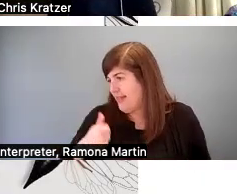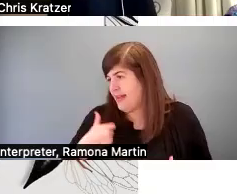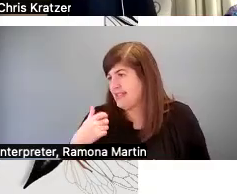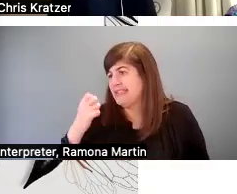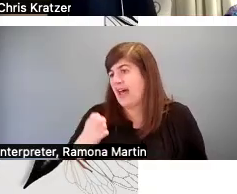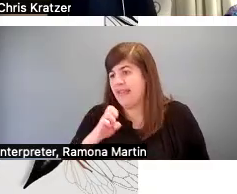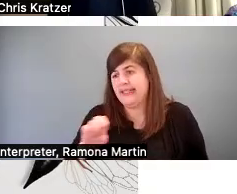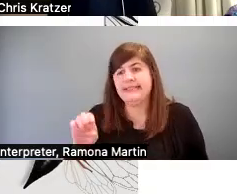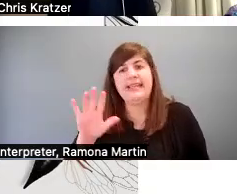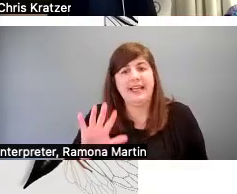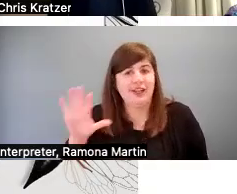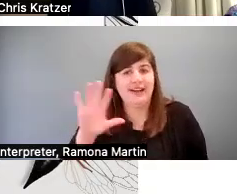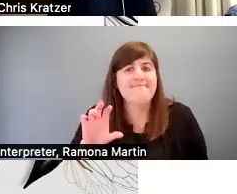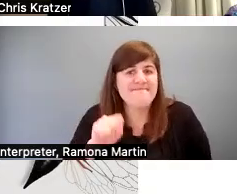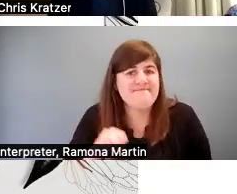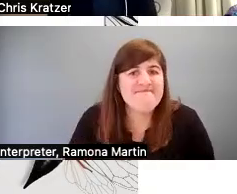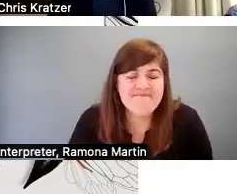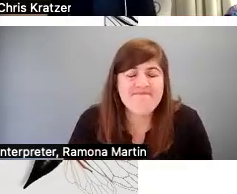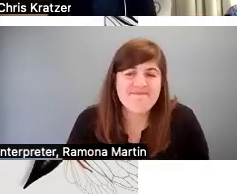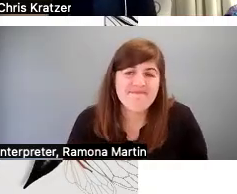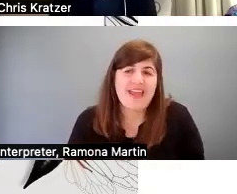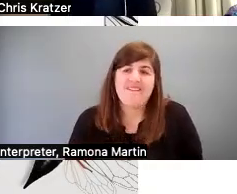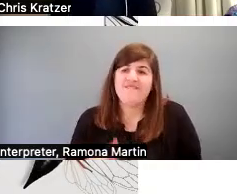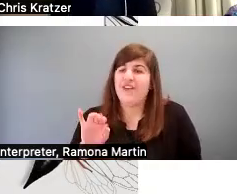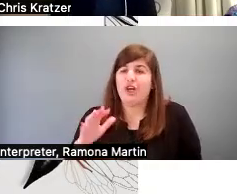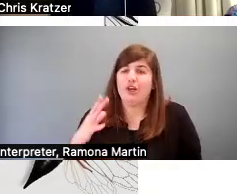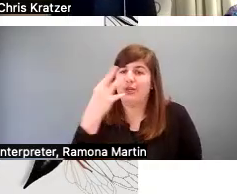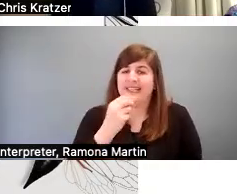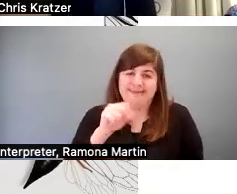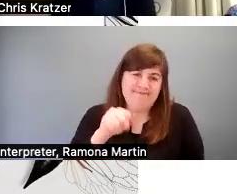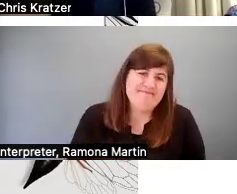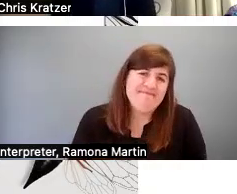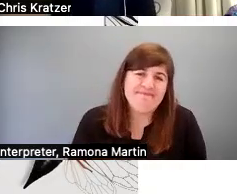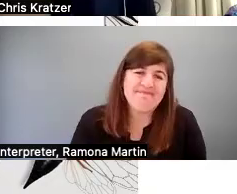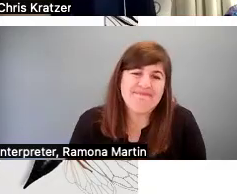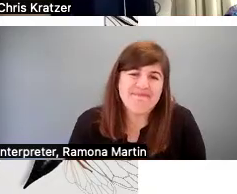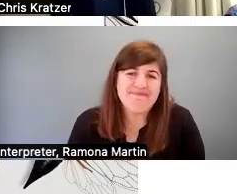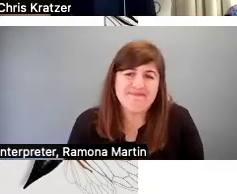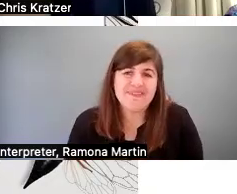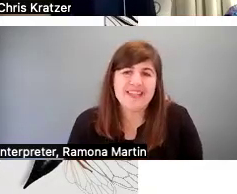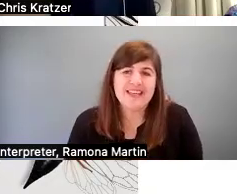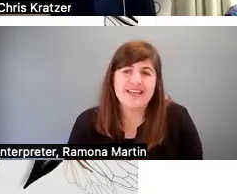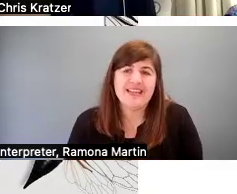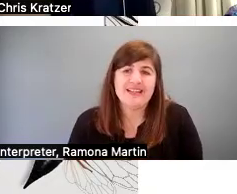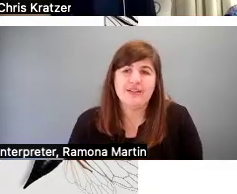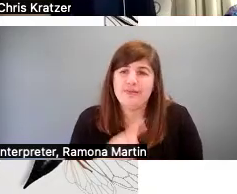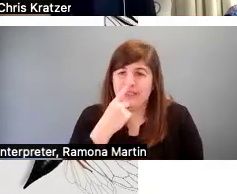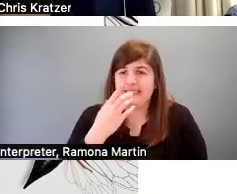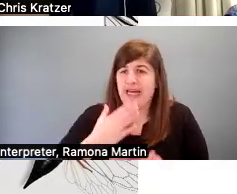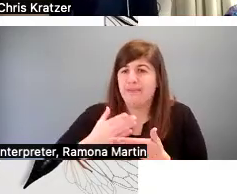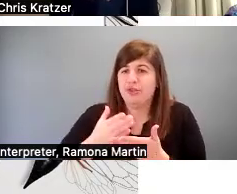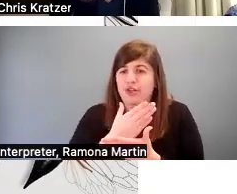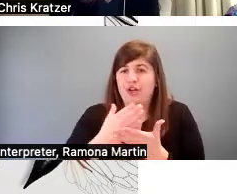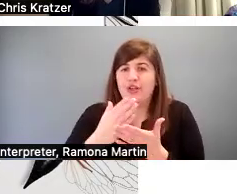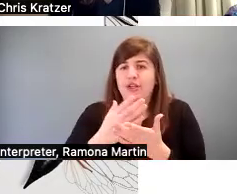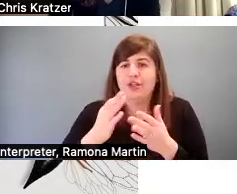Asia, but yes, they're very pretty. Cool. I'm gonna have you stop sharing screen so that the interpreter